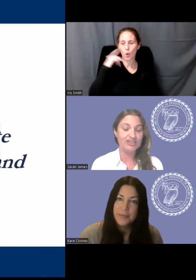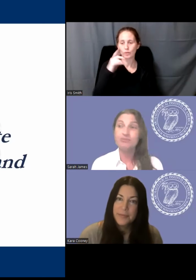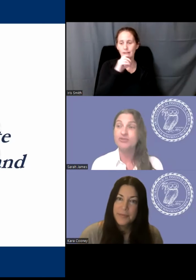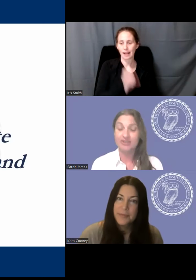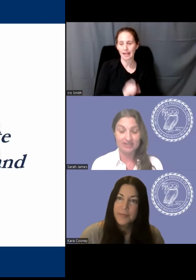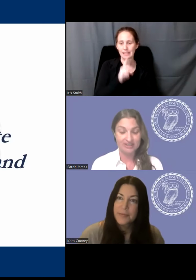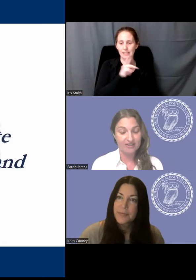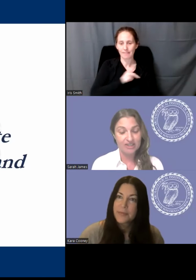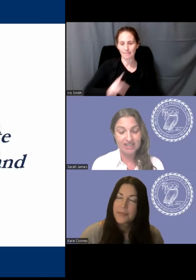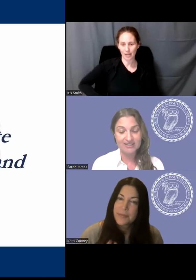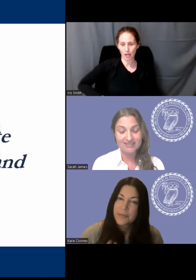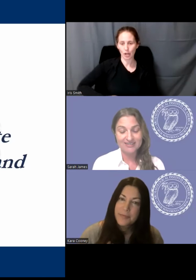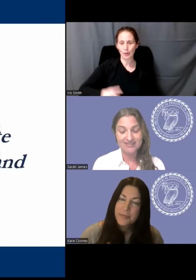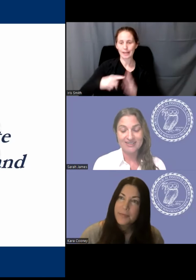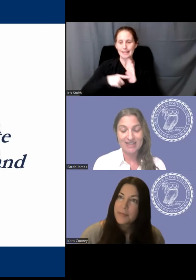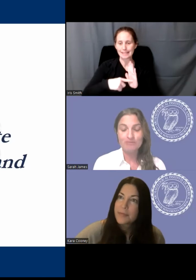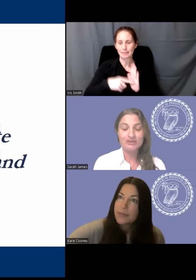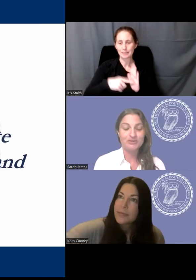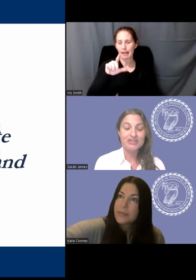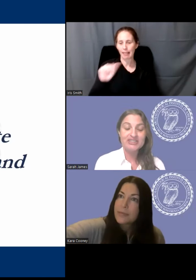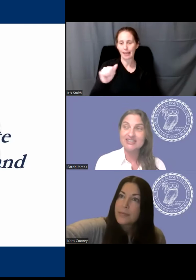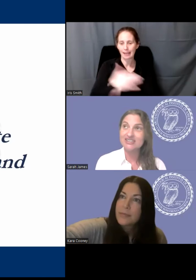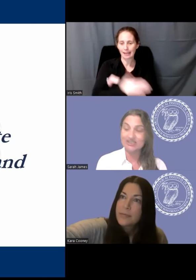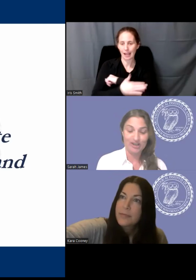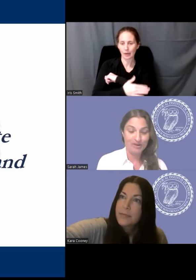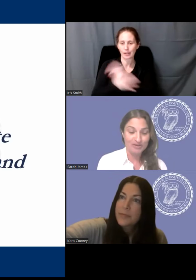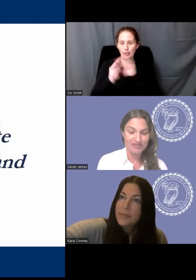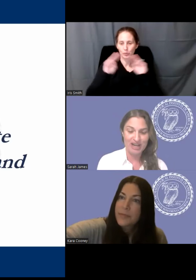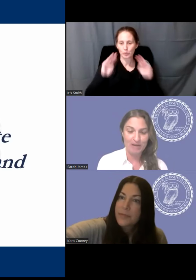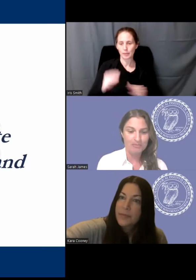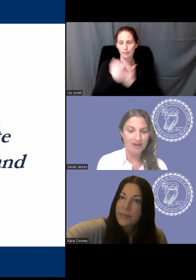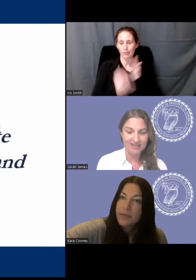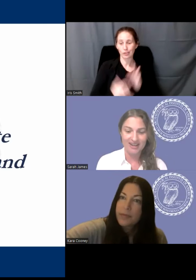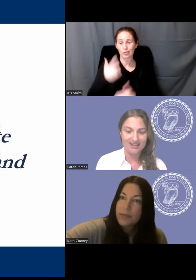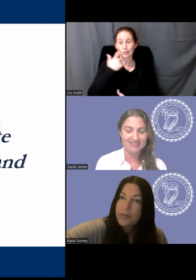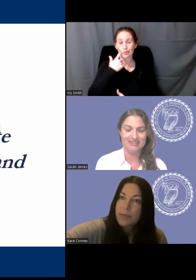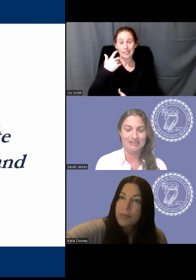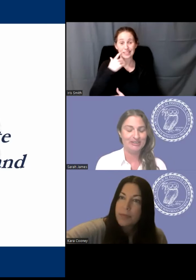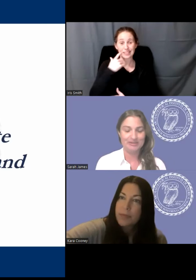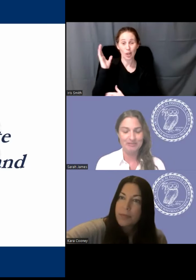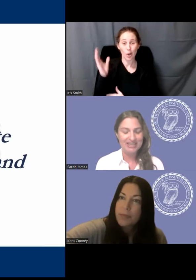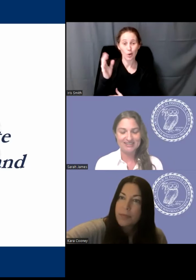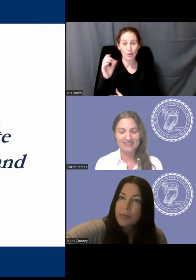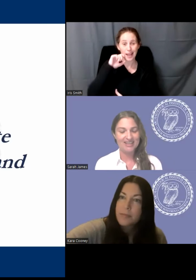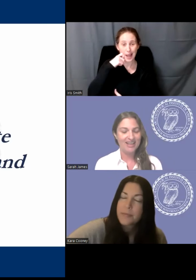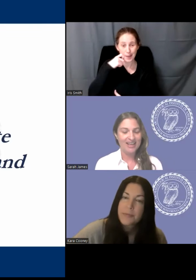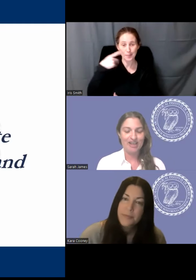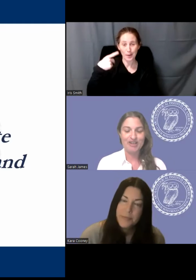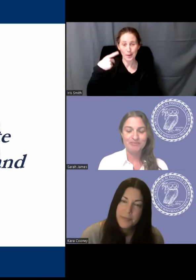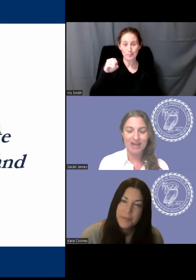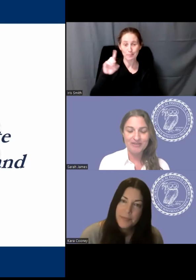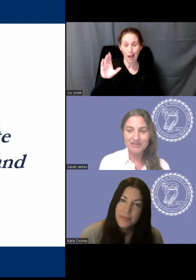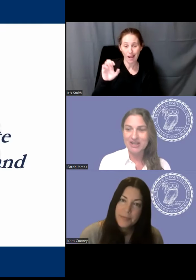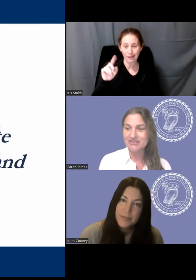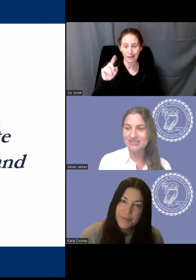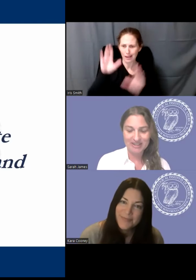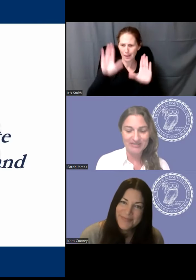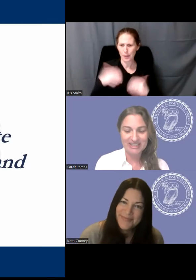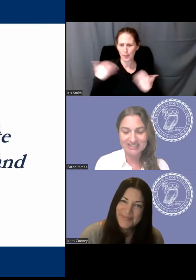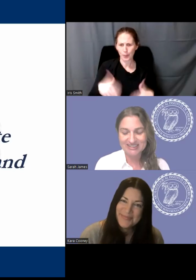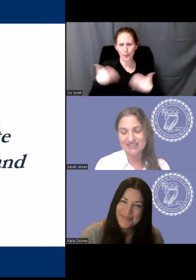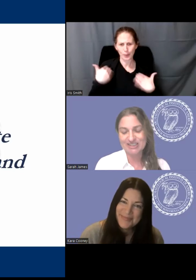of Egypt, for the Discovery Channel. And most recently, she's a host of an Apple podcast. It's amazing.